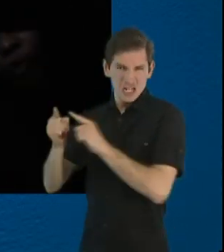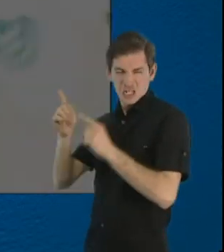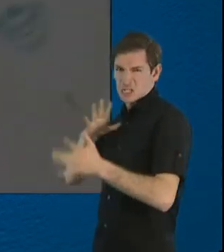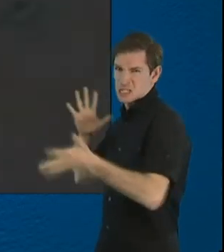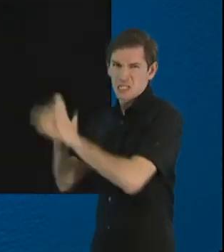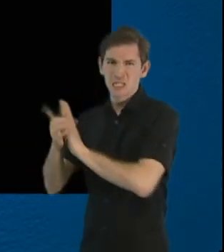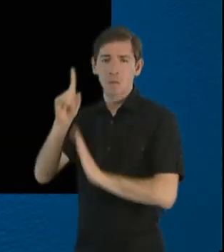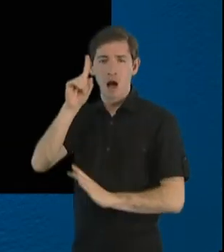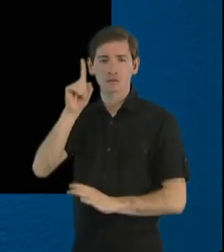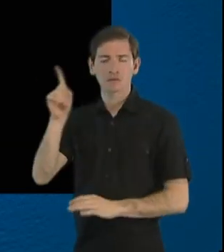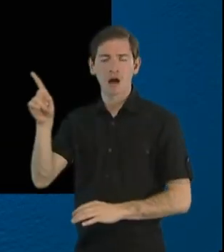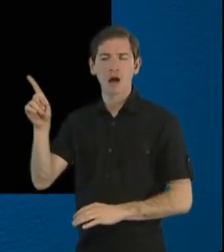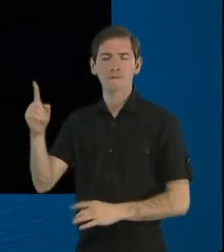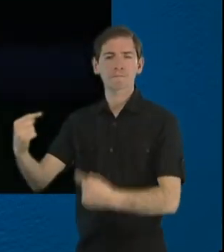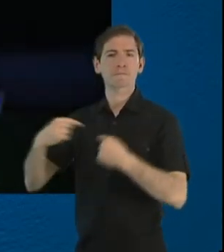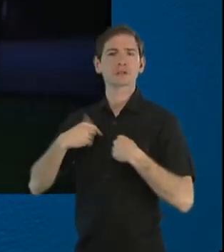swear.